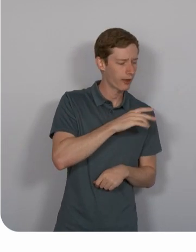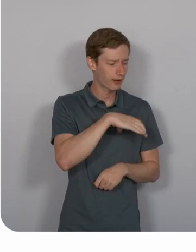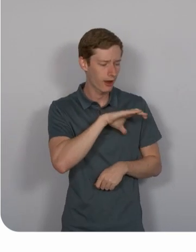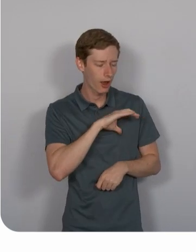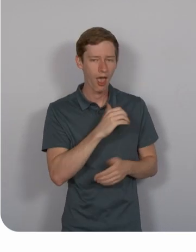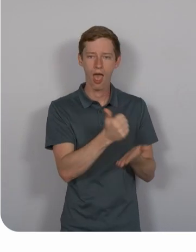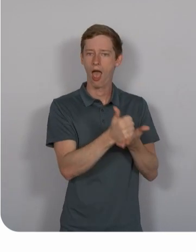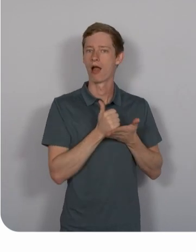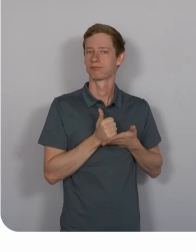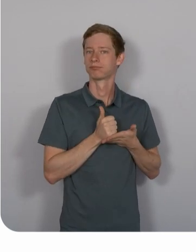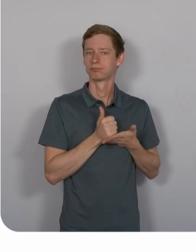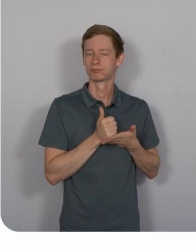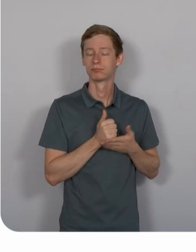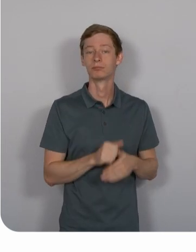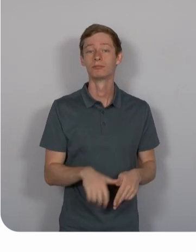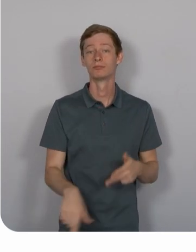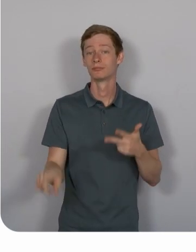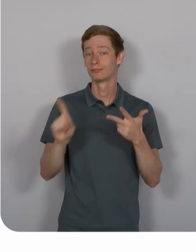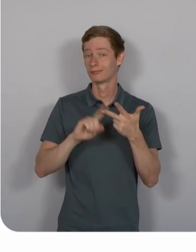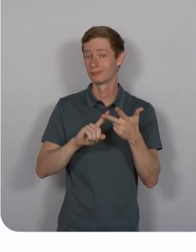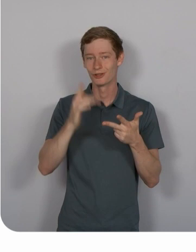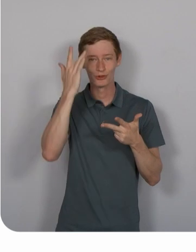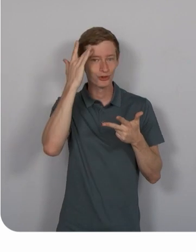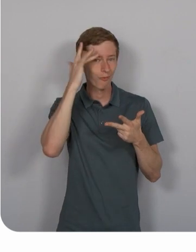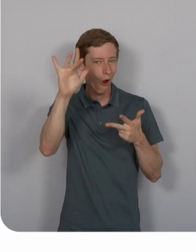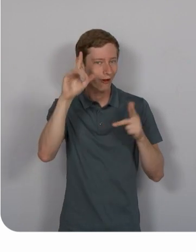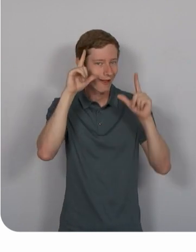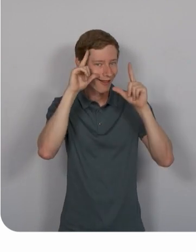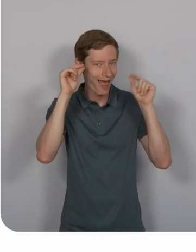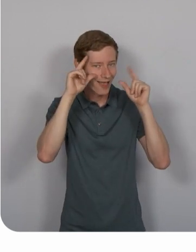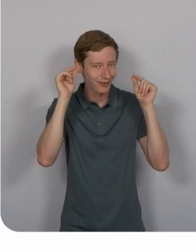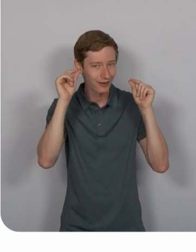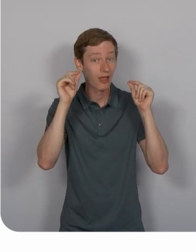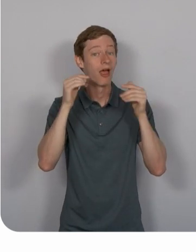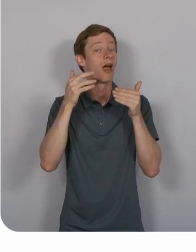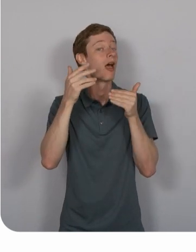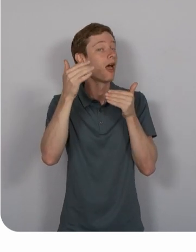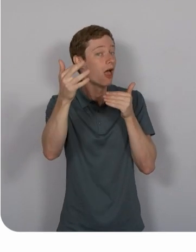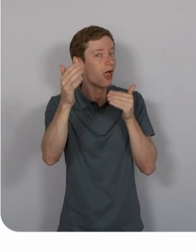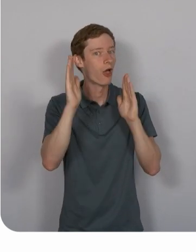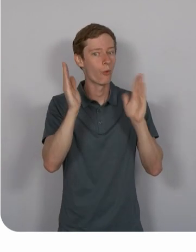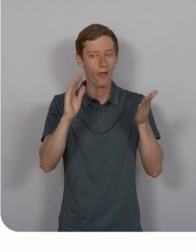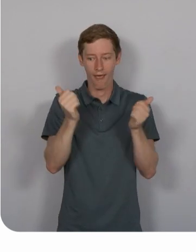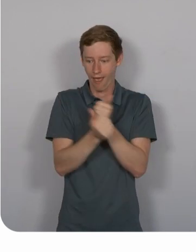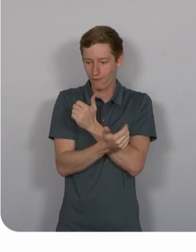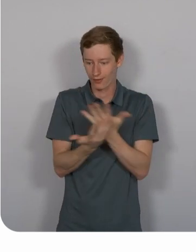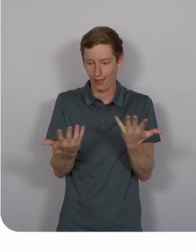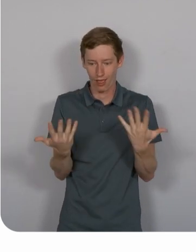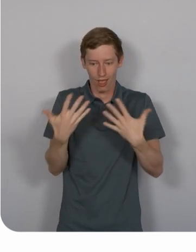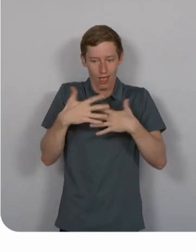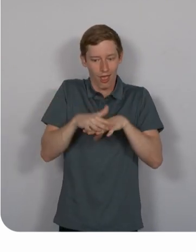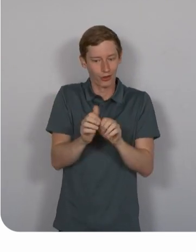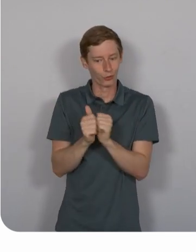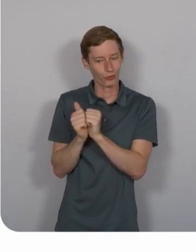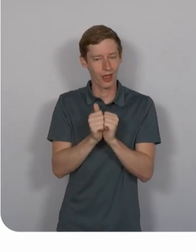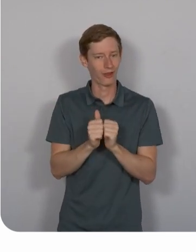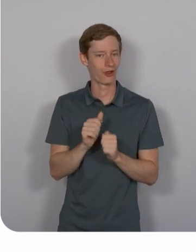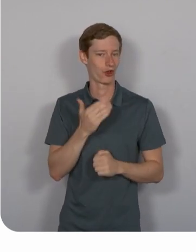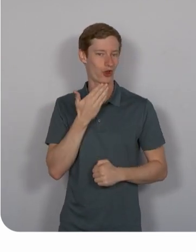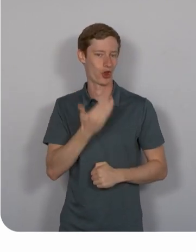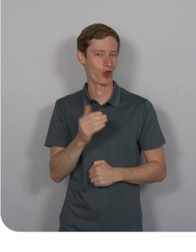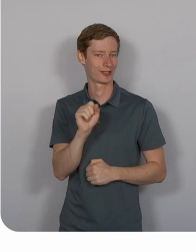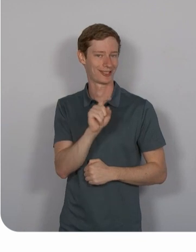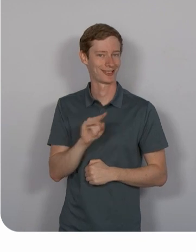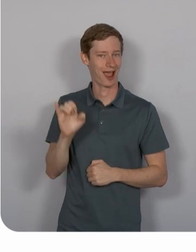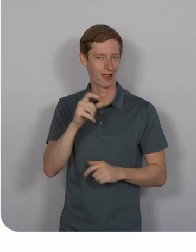things. And smart glasses are going to eventually allow us to bring all of this together into a stylish form factor that we can wear all